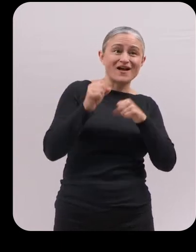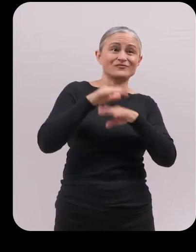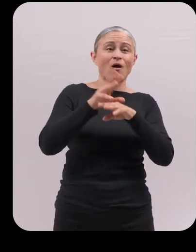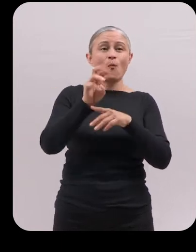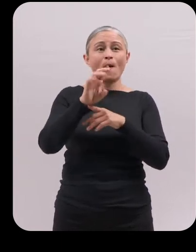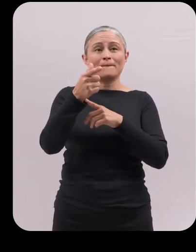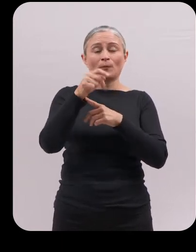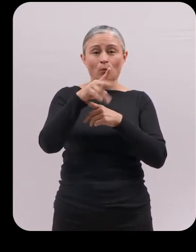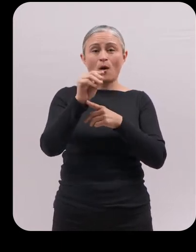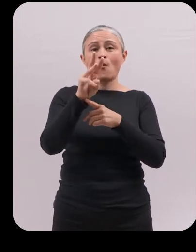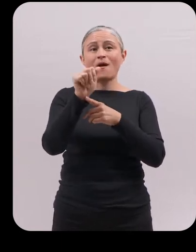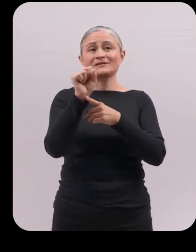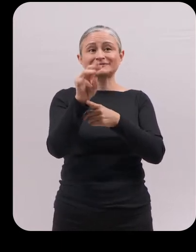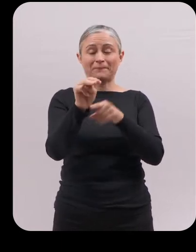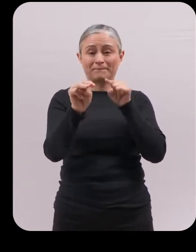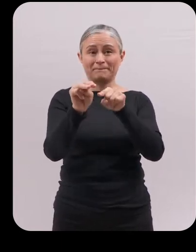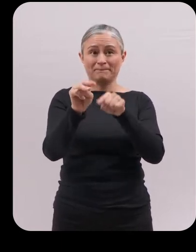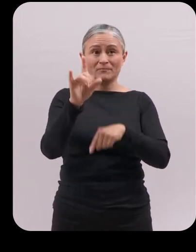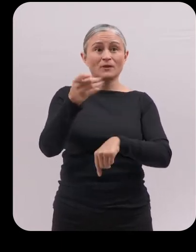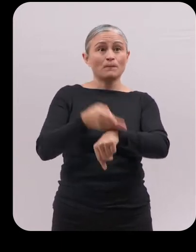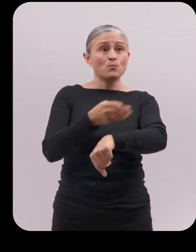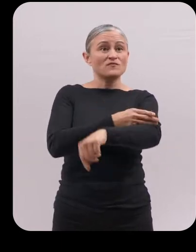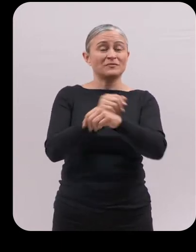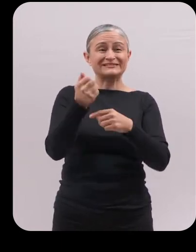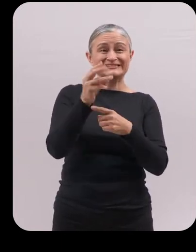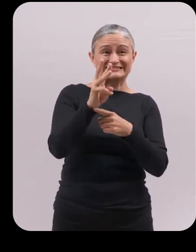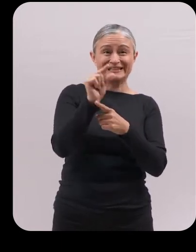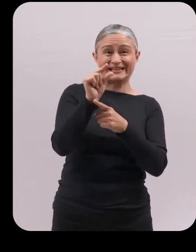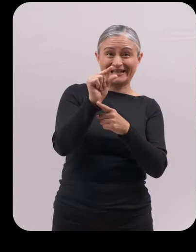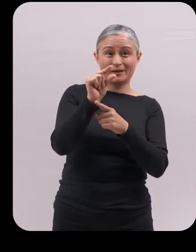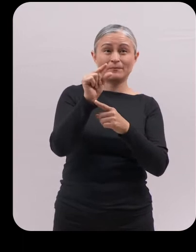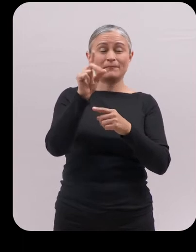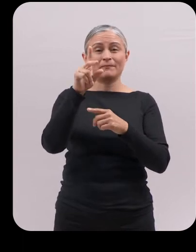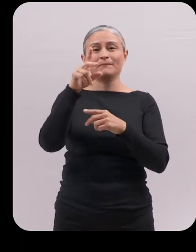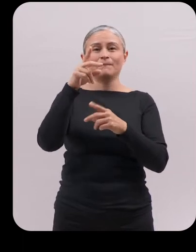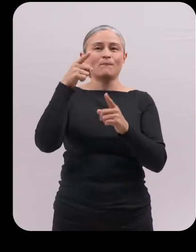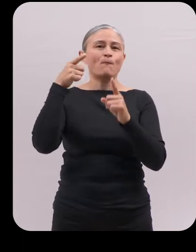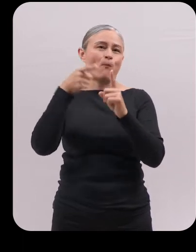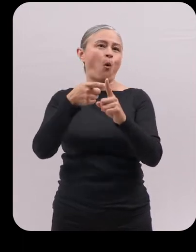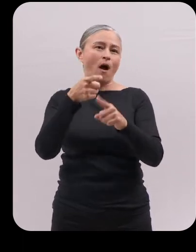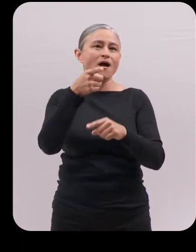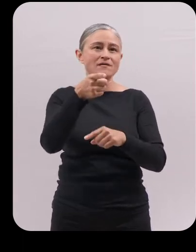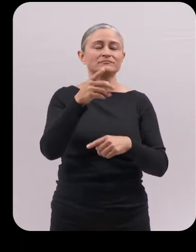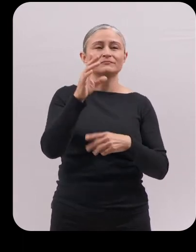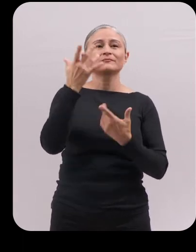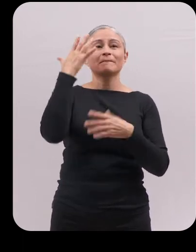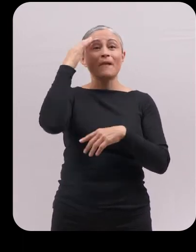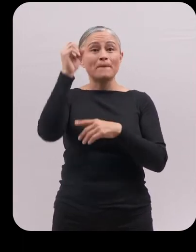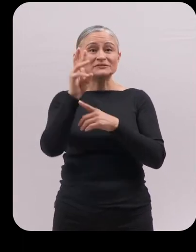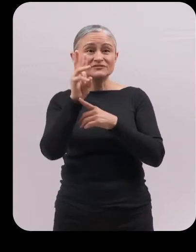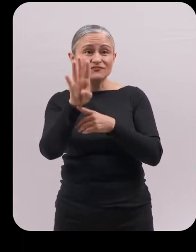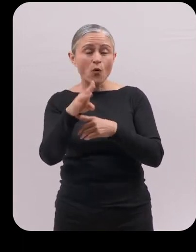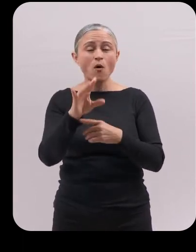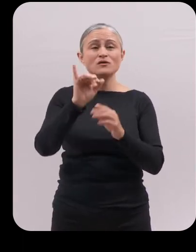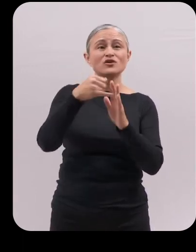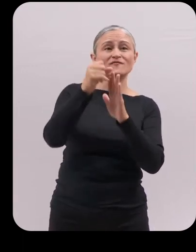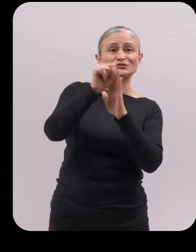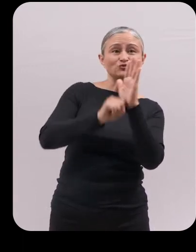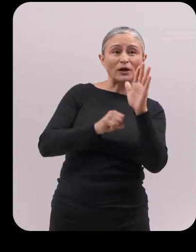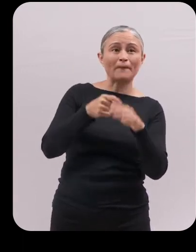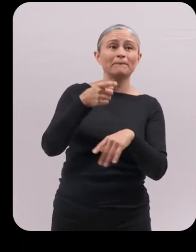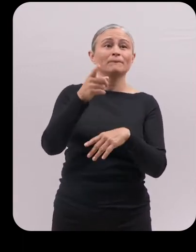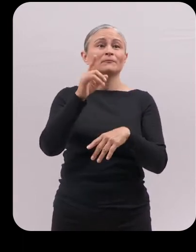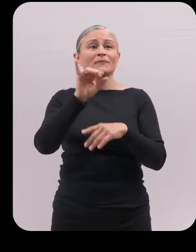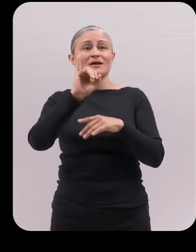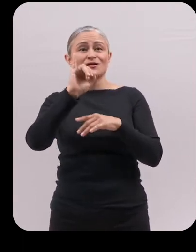WASM. Improvements like 16-bit floating point values in WebGPU and Memory 64 and JavaScript promise integration in WASM